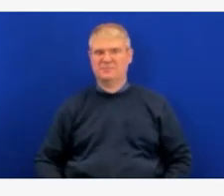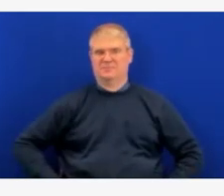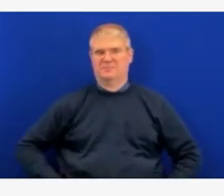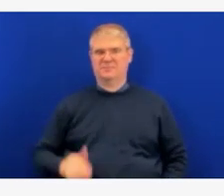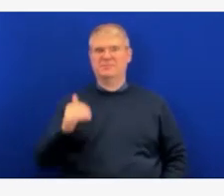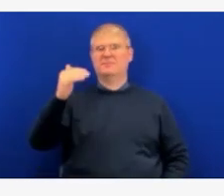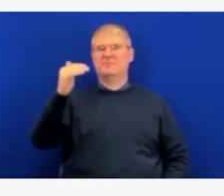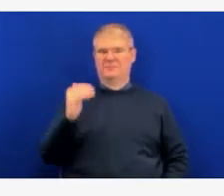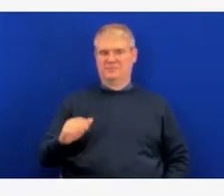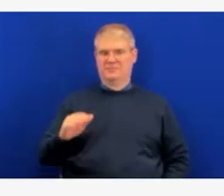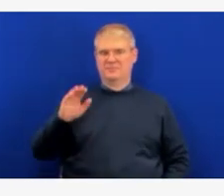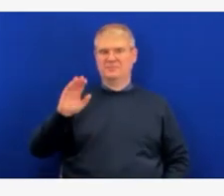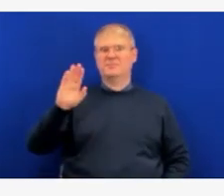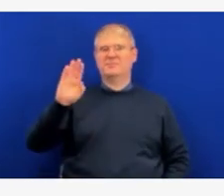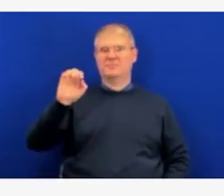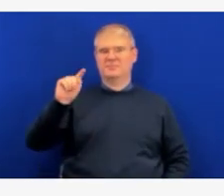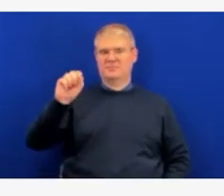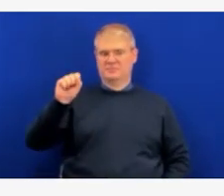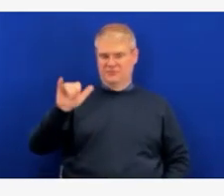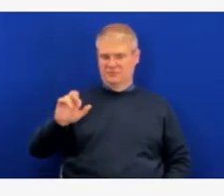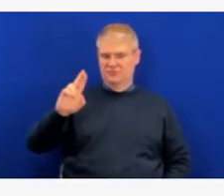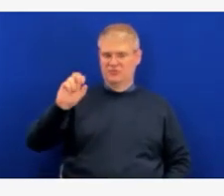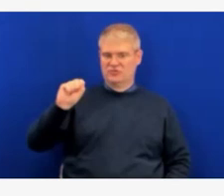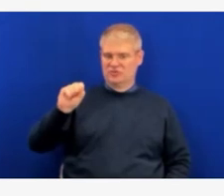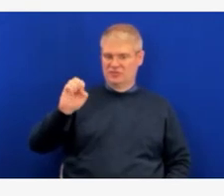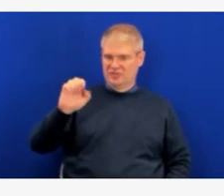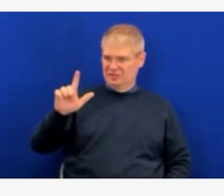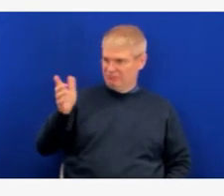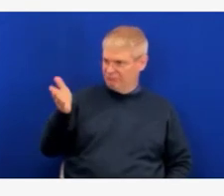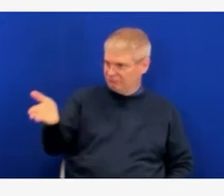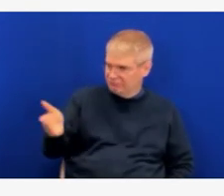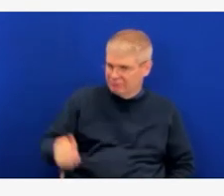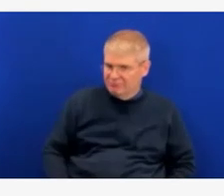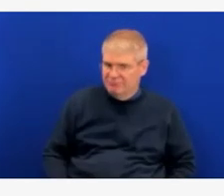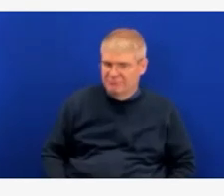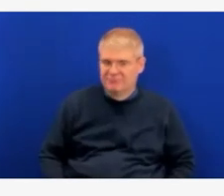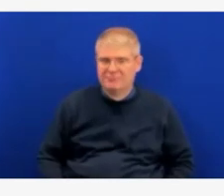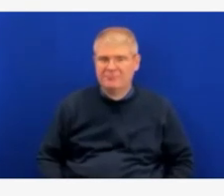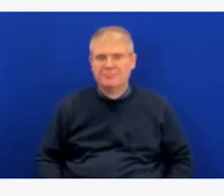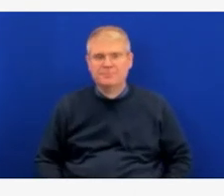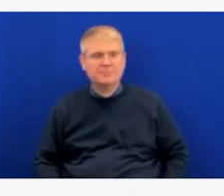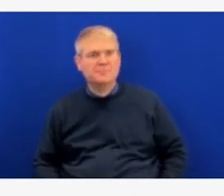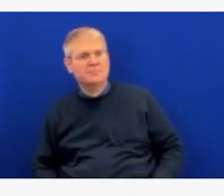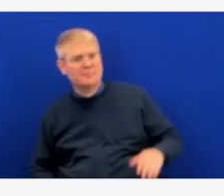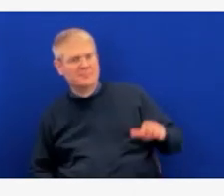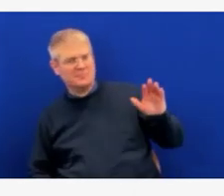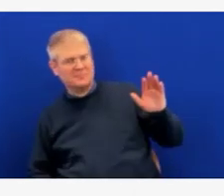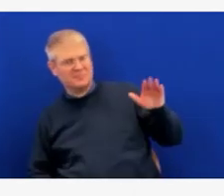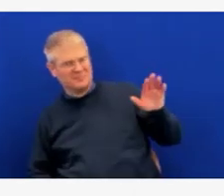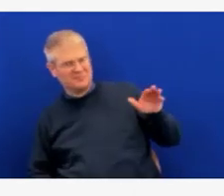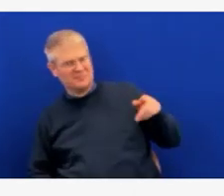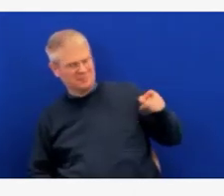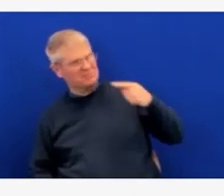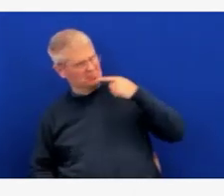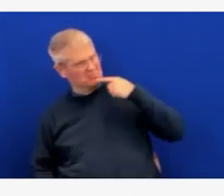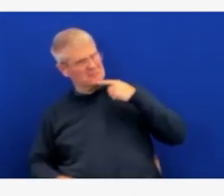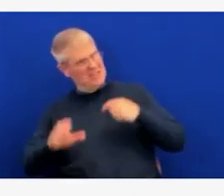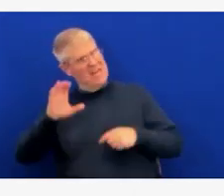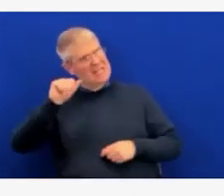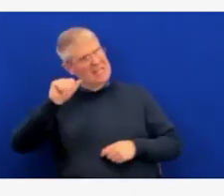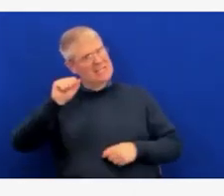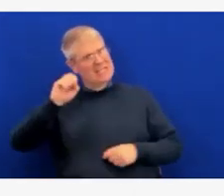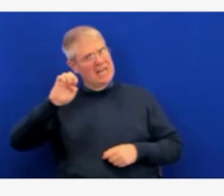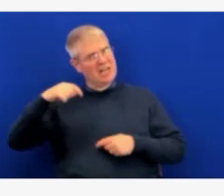Thank you. Elke, you said at the beginning that cases are going down in all parts of the state, but our hospitals remain strained.